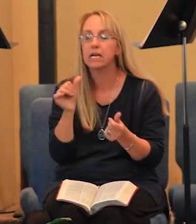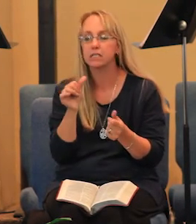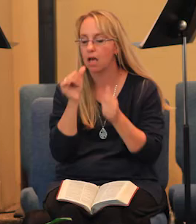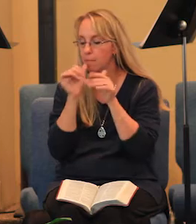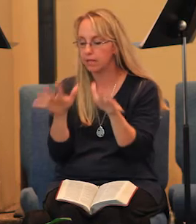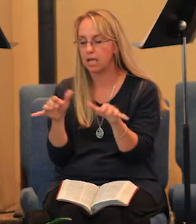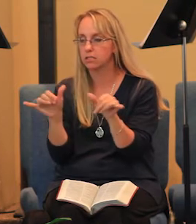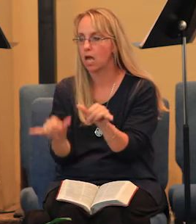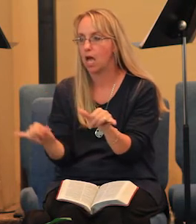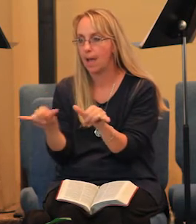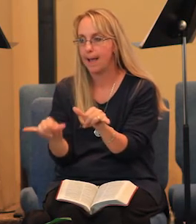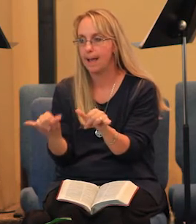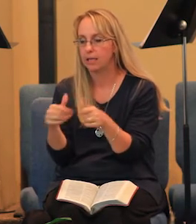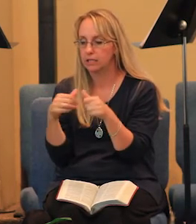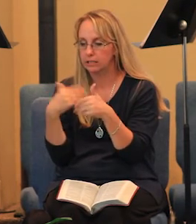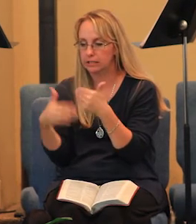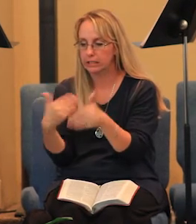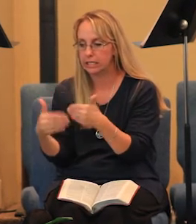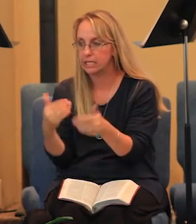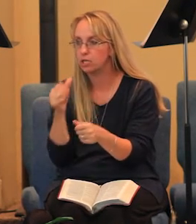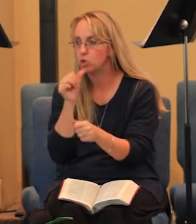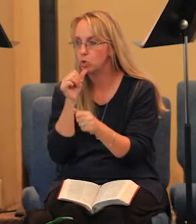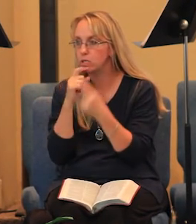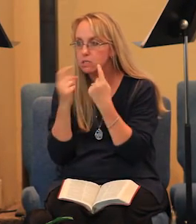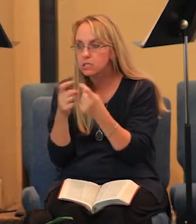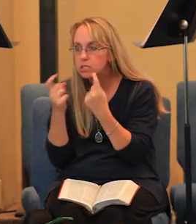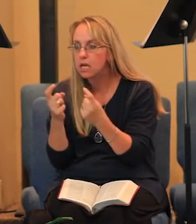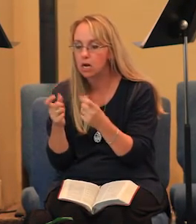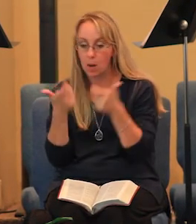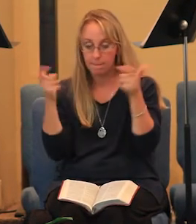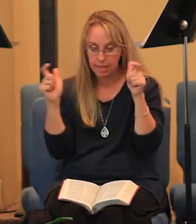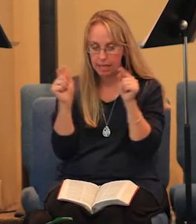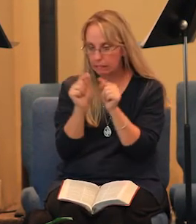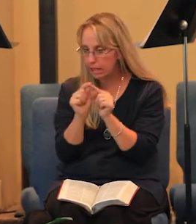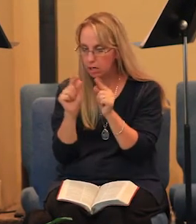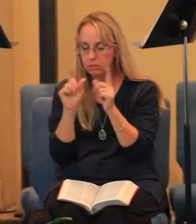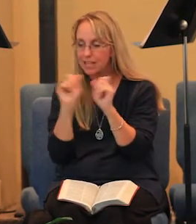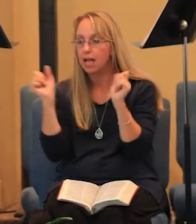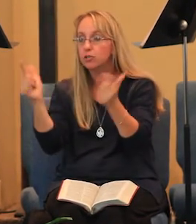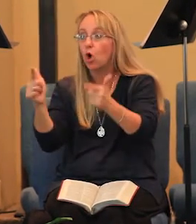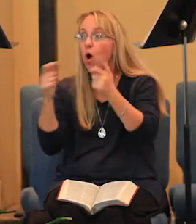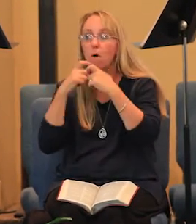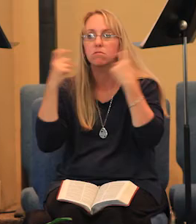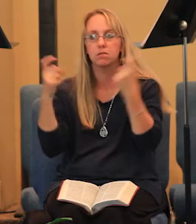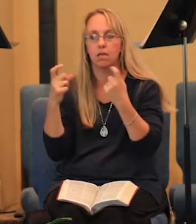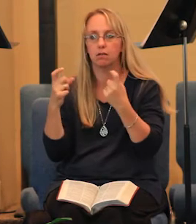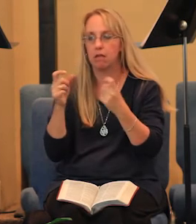sin. He doesn't bless little sin. He doesn't bless big sin. It's all sin.